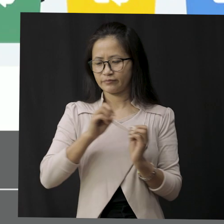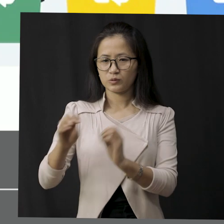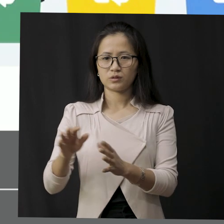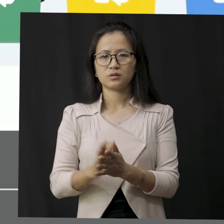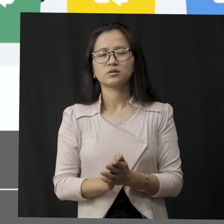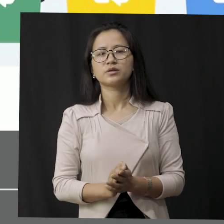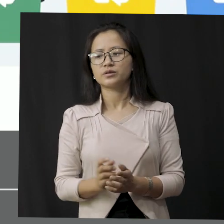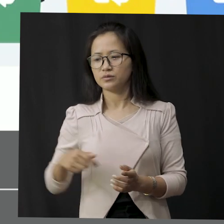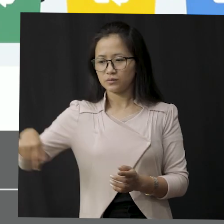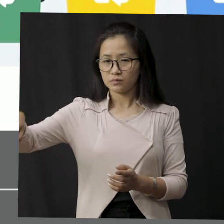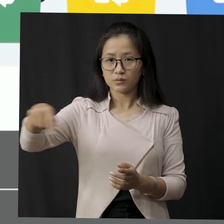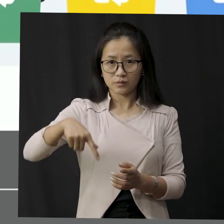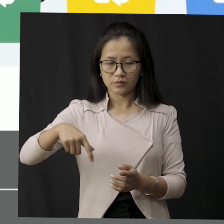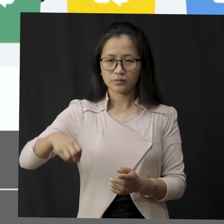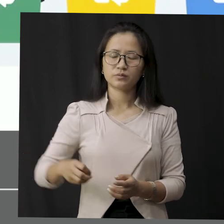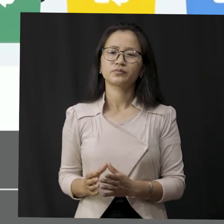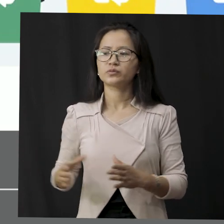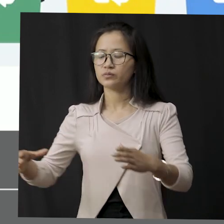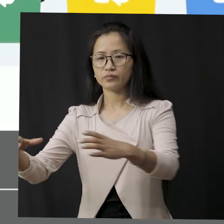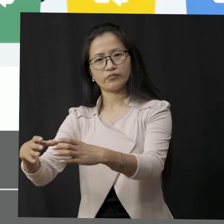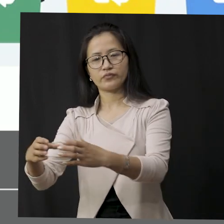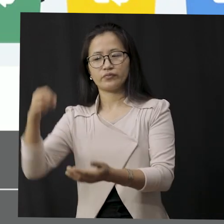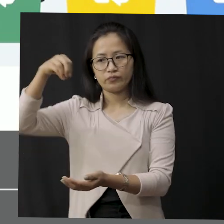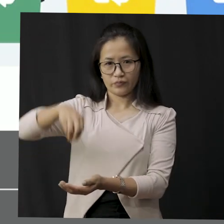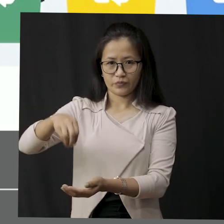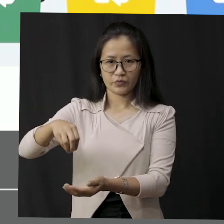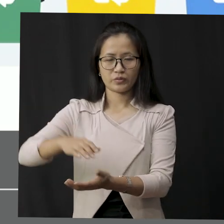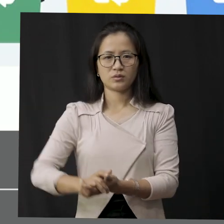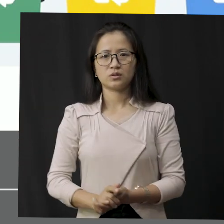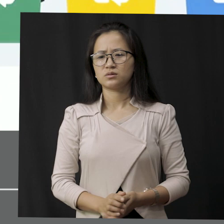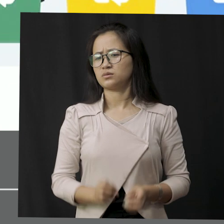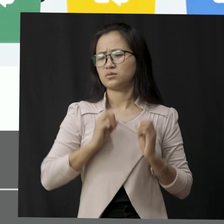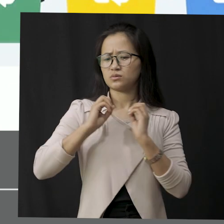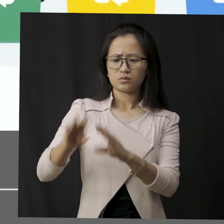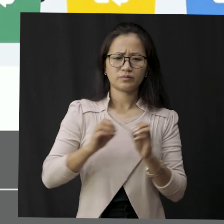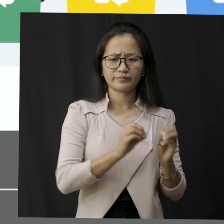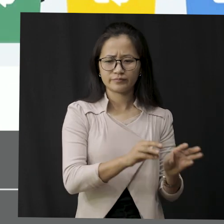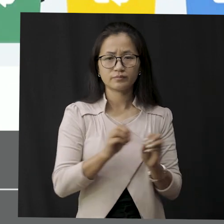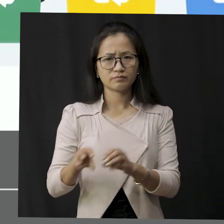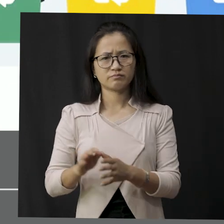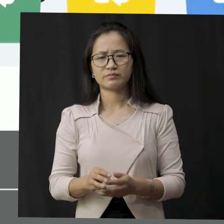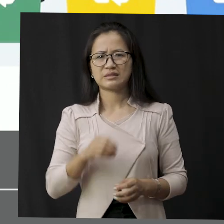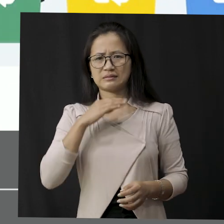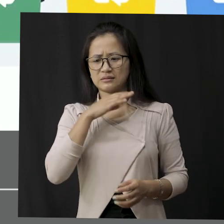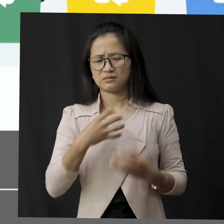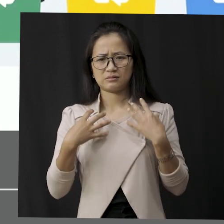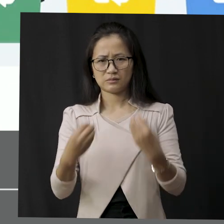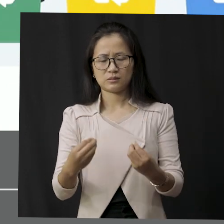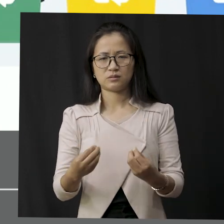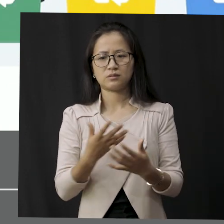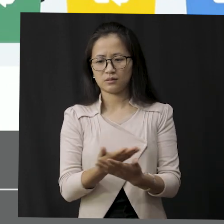the trash. And you should not put the waste here and there. You should not throw the unwanted